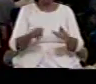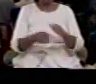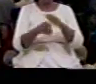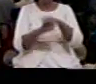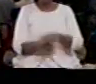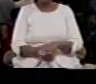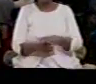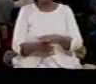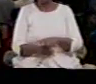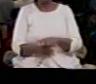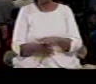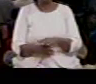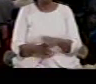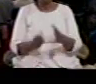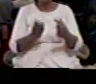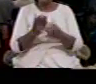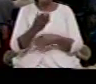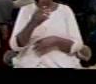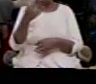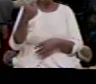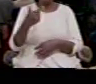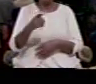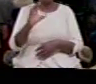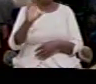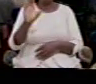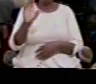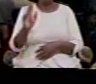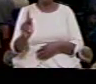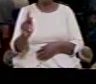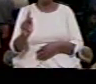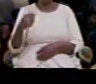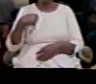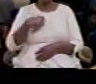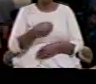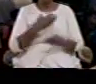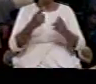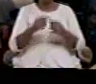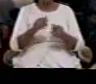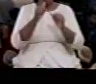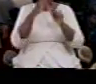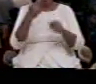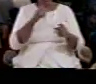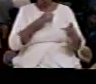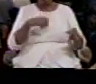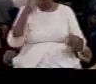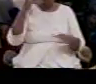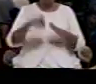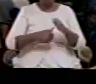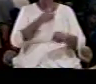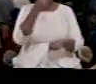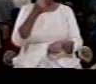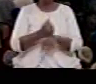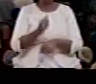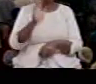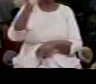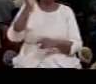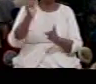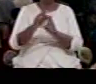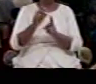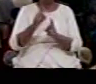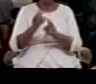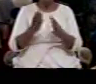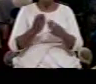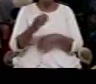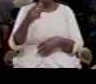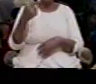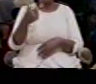through GCKs. Want to bless the Lord for confirming his word through GCK. Let's open our